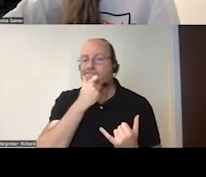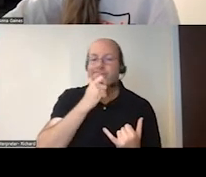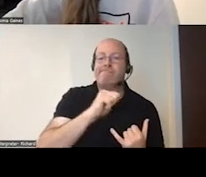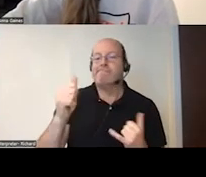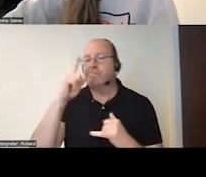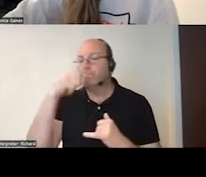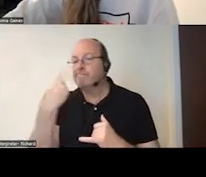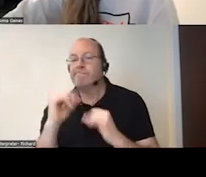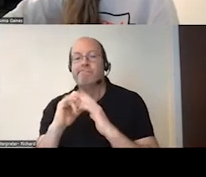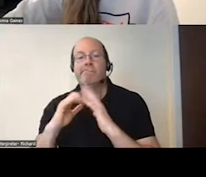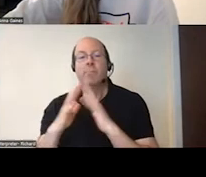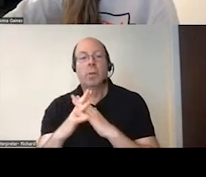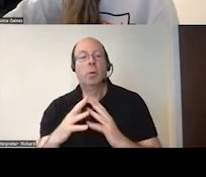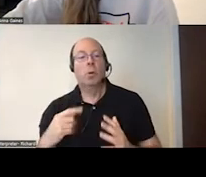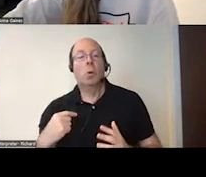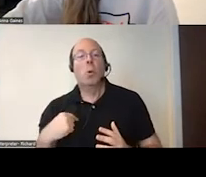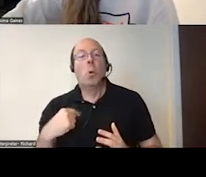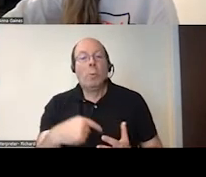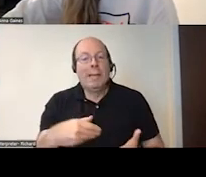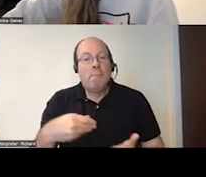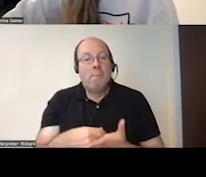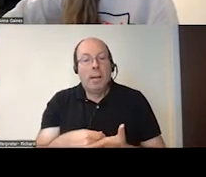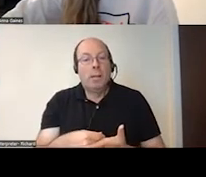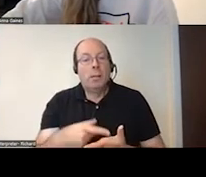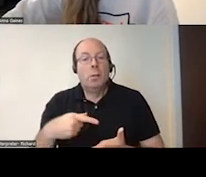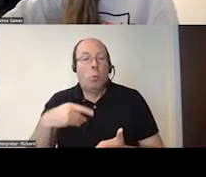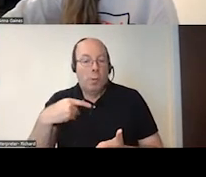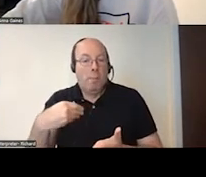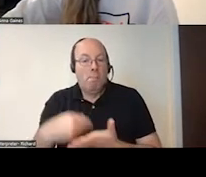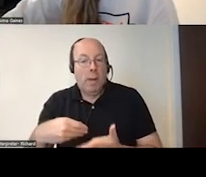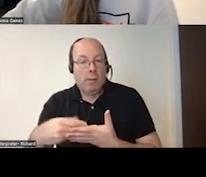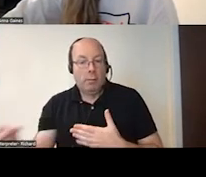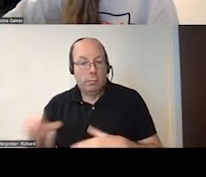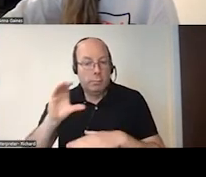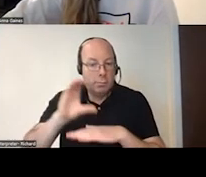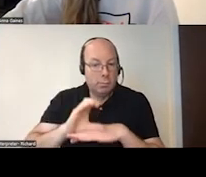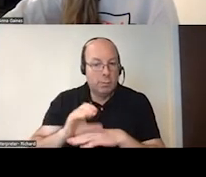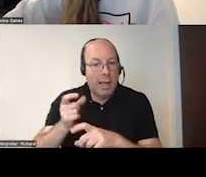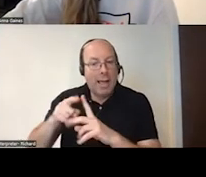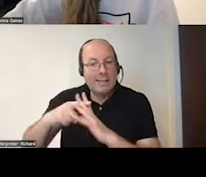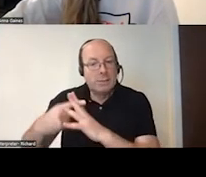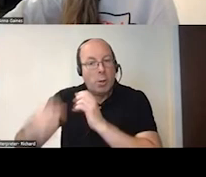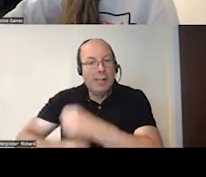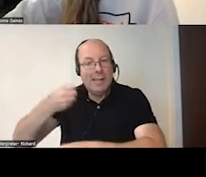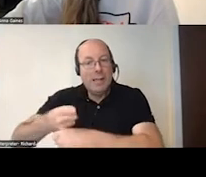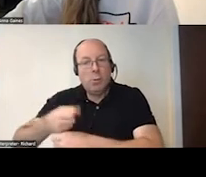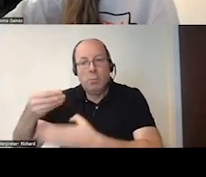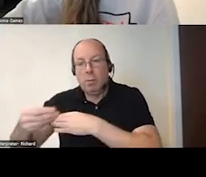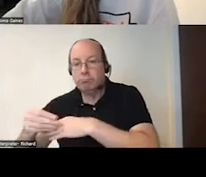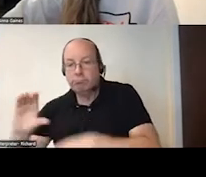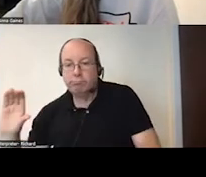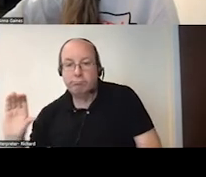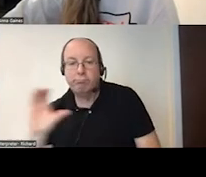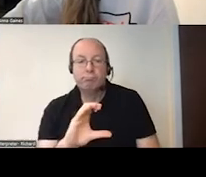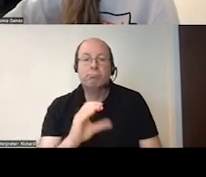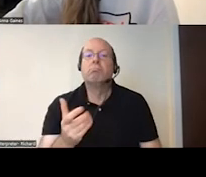still need like literally seed money in the beginning of the year. So we're still going to try and figure out if we can sell like, you know, some kind of gift